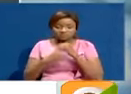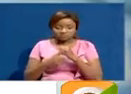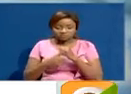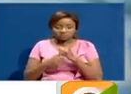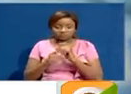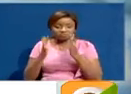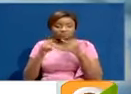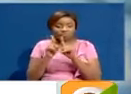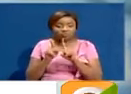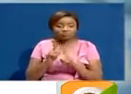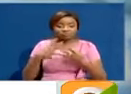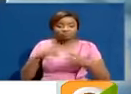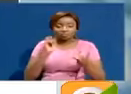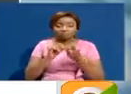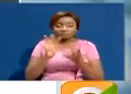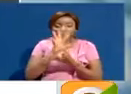104,306. The sample size was